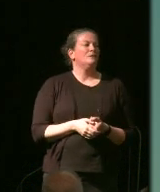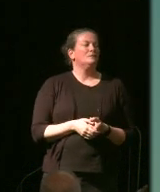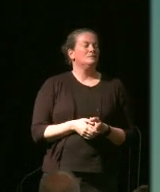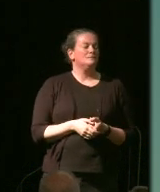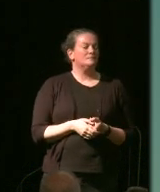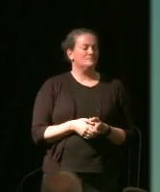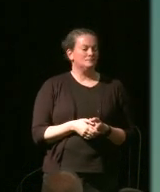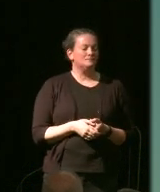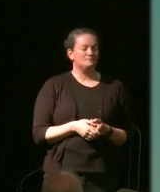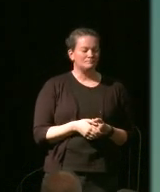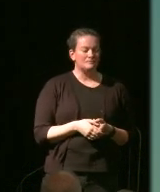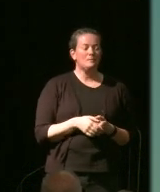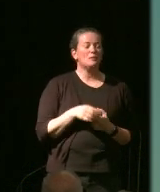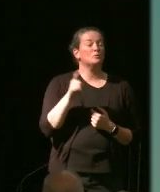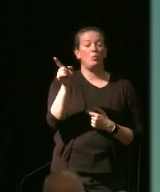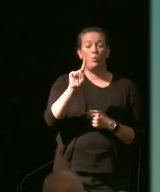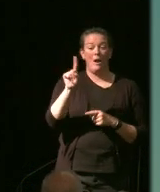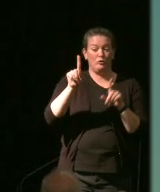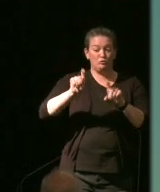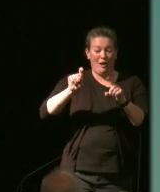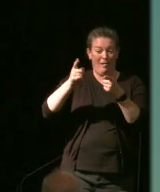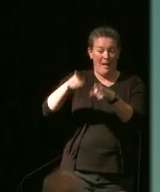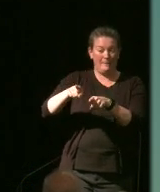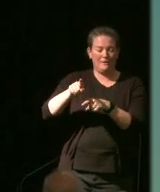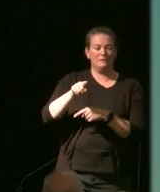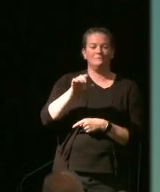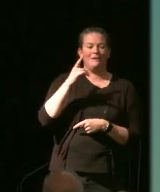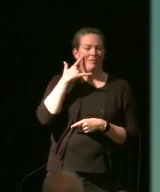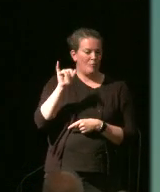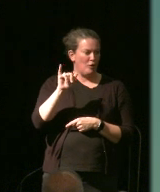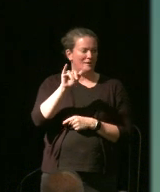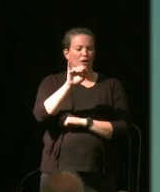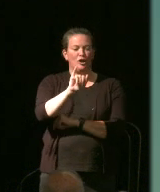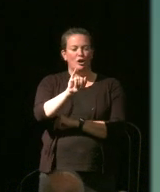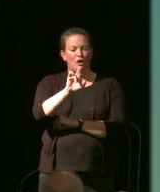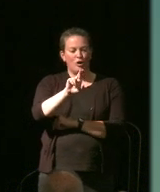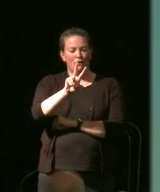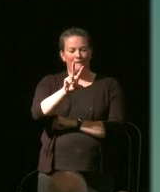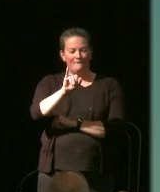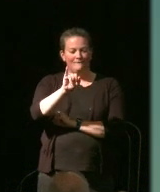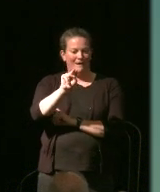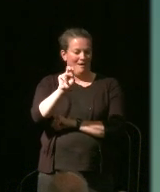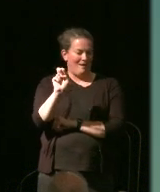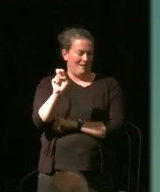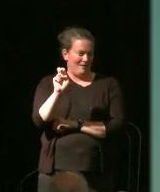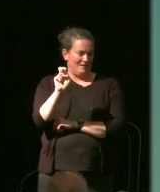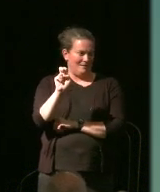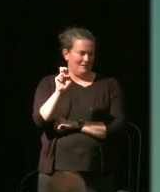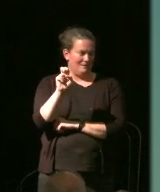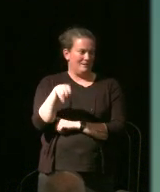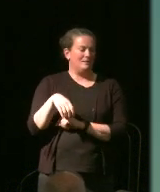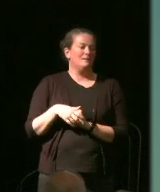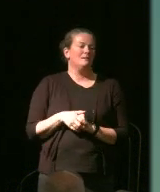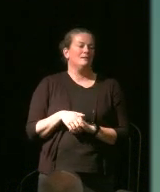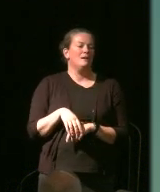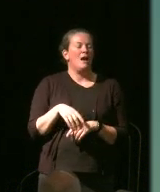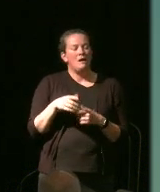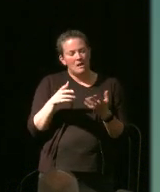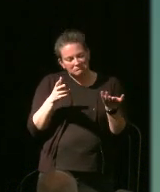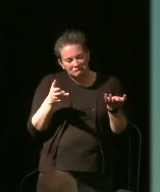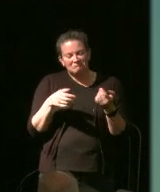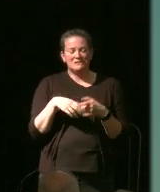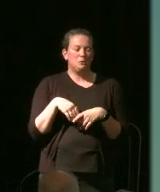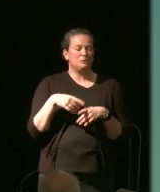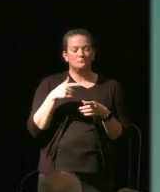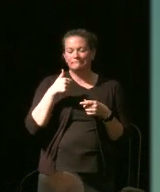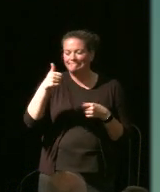happen out of Irvine, California. But that trial, understanding that's difficult for a lot of people, jCyte's going to cover the expense of travel for patients